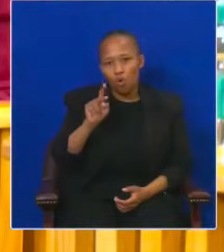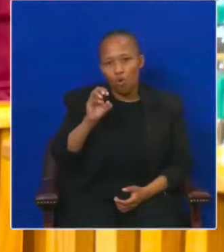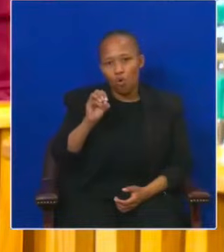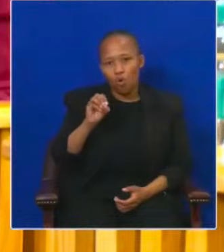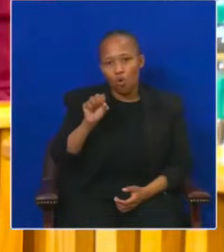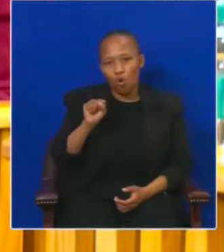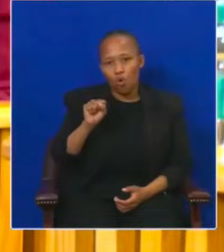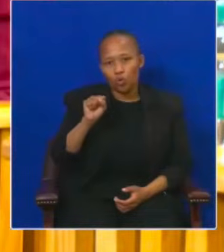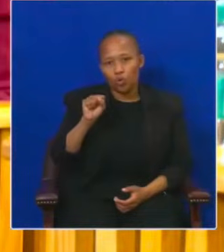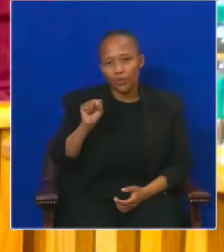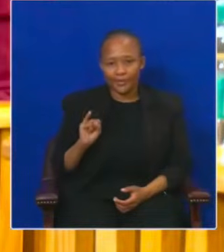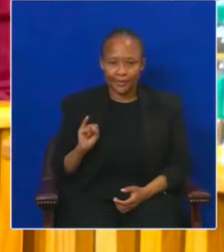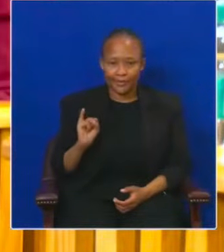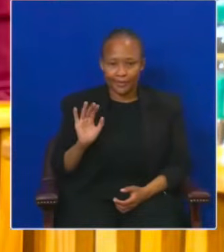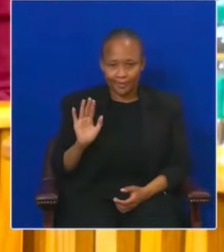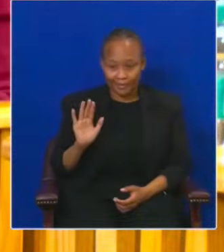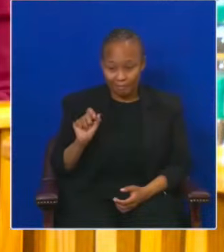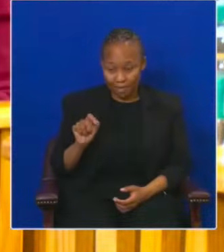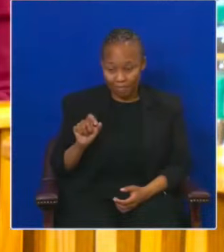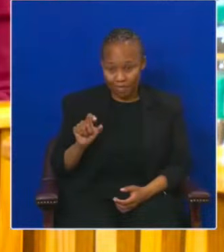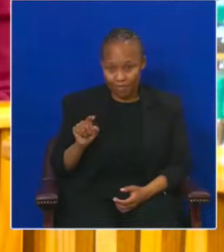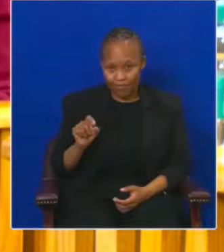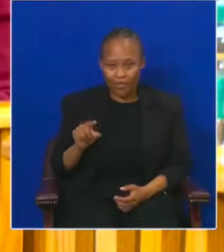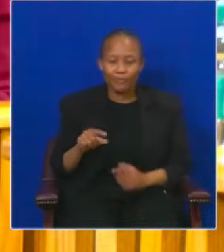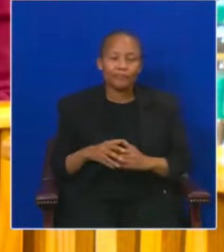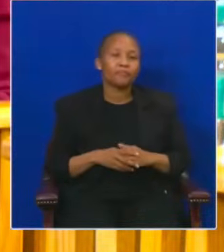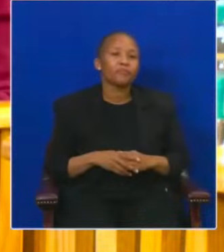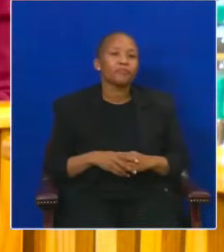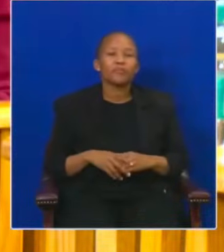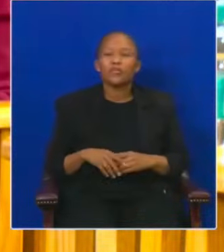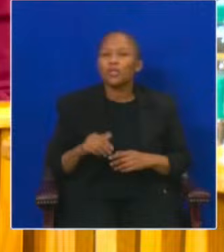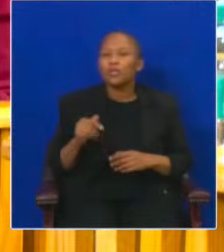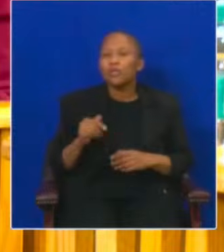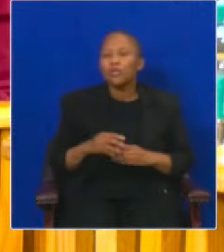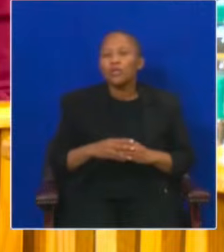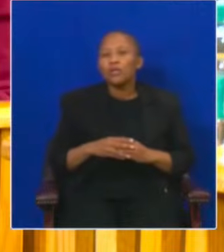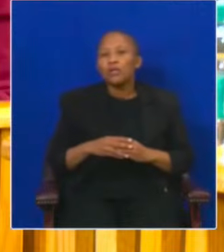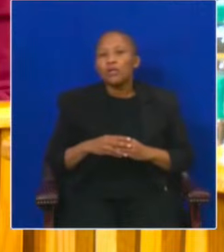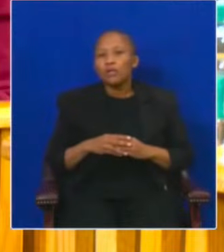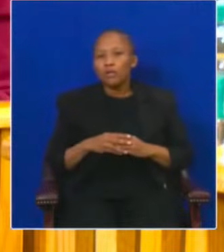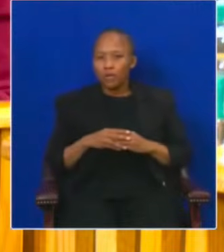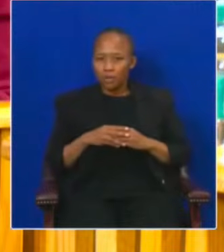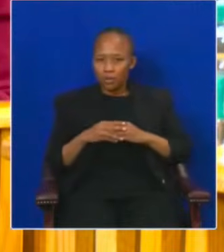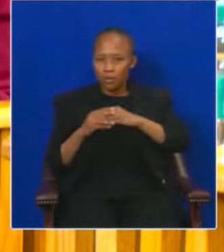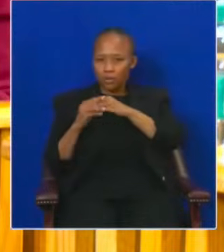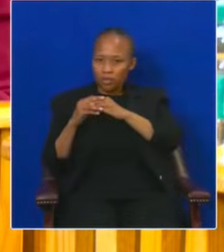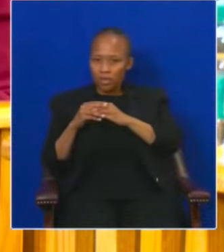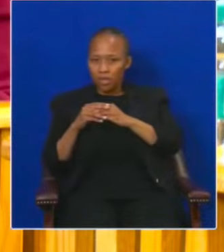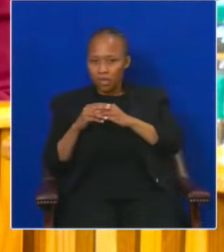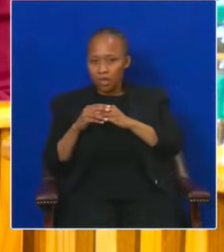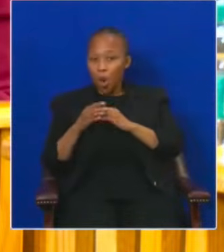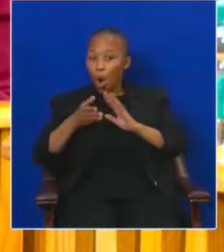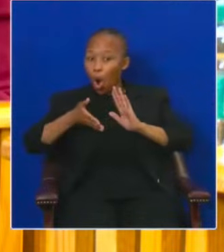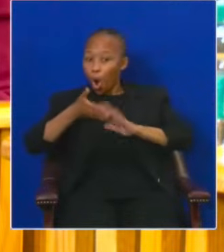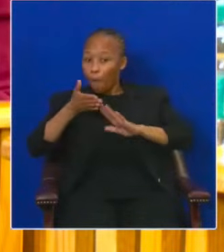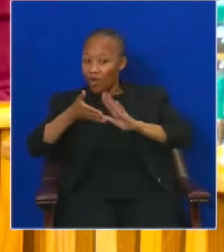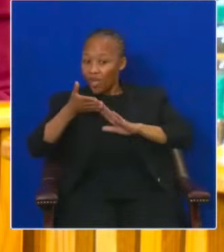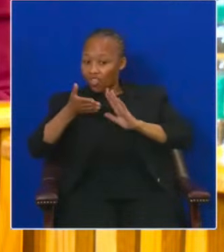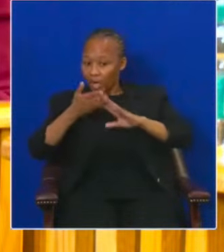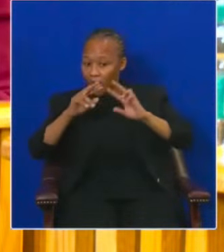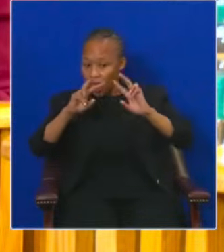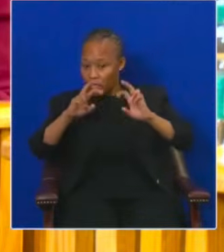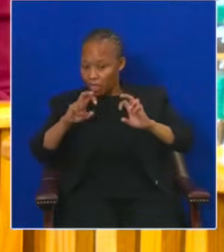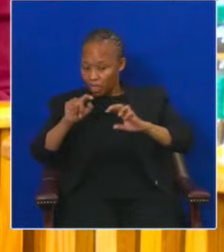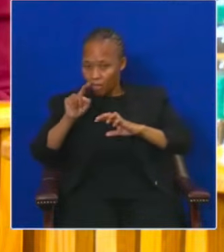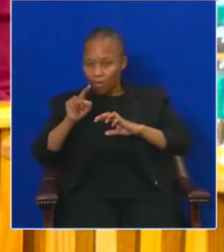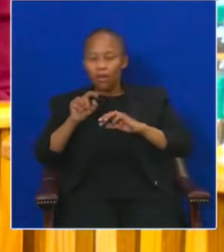And just to be clear then, that at the time of the operation at Mr. Matlala's residence on the 6th, you were at that